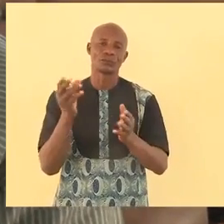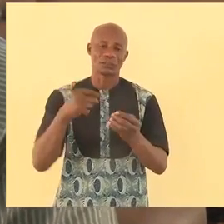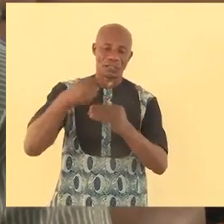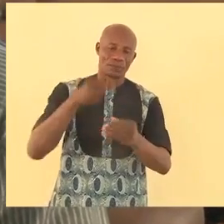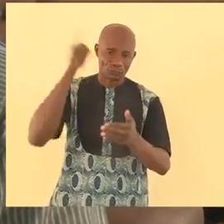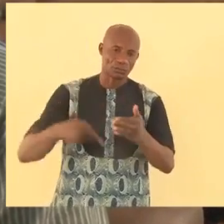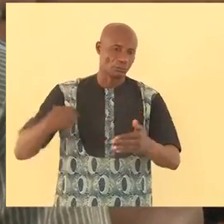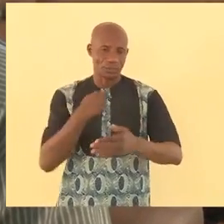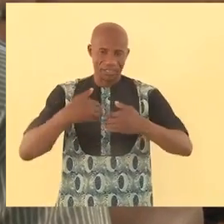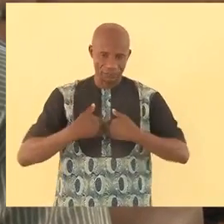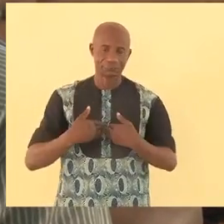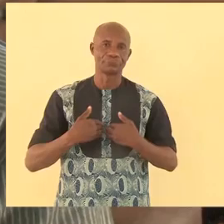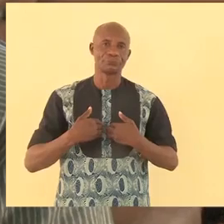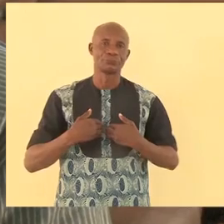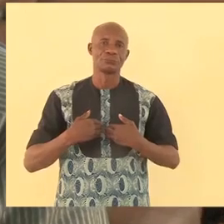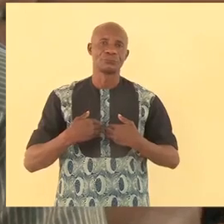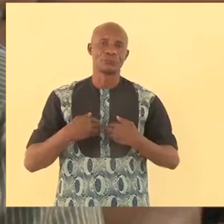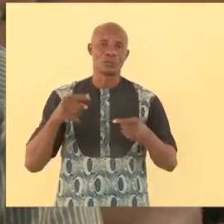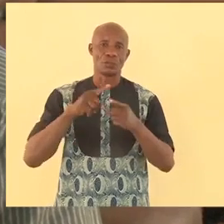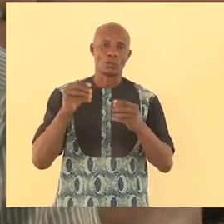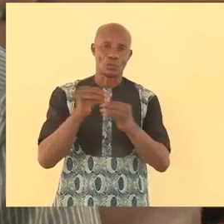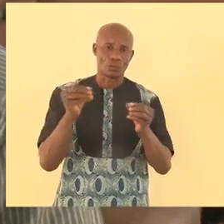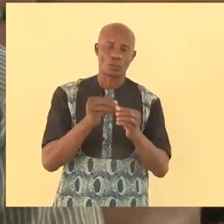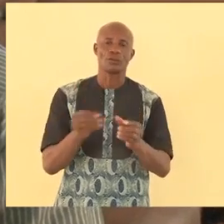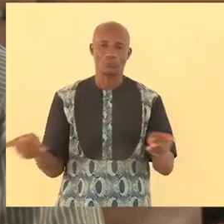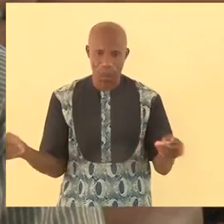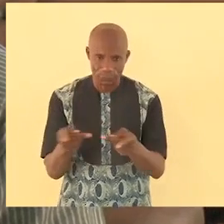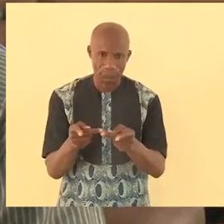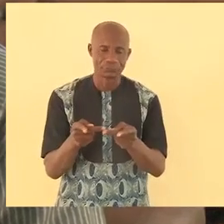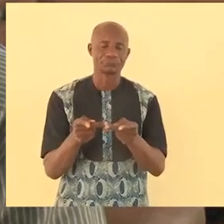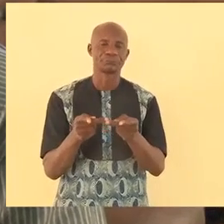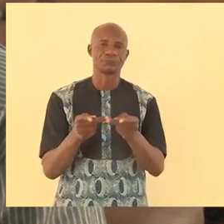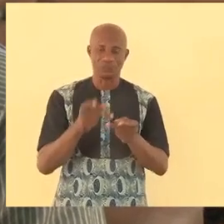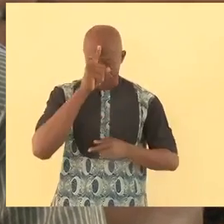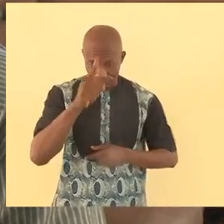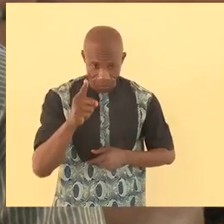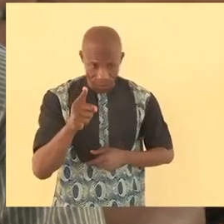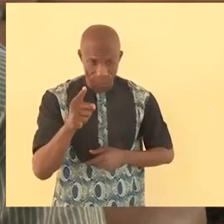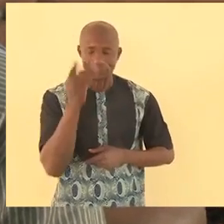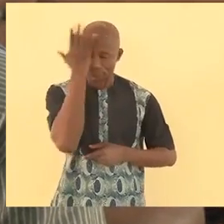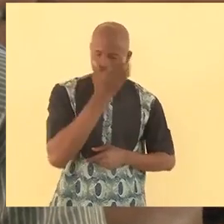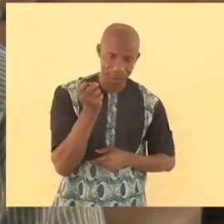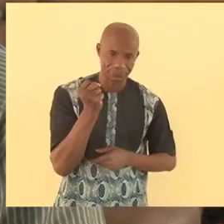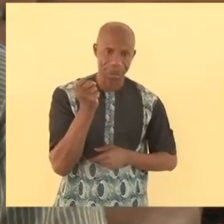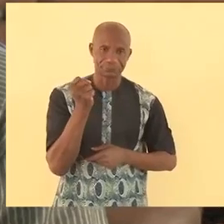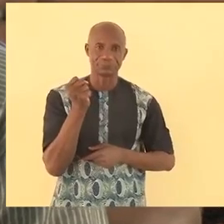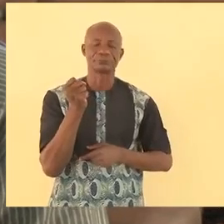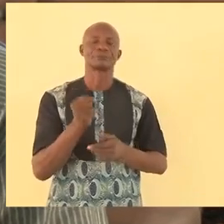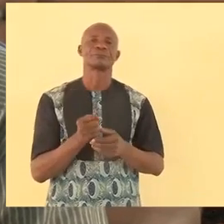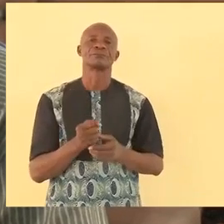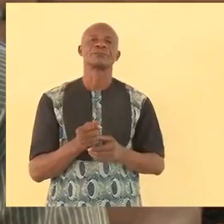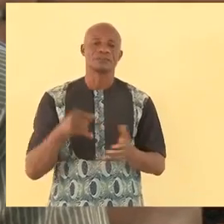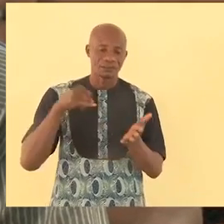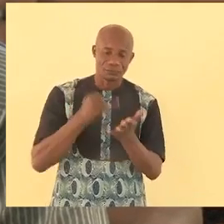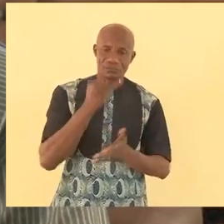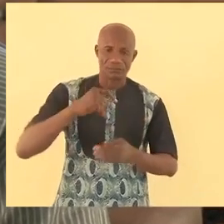we possess, but what we have, about our position, material wealth, about our intelligence, about our beauty, and